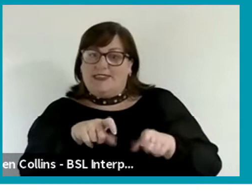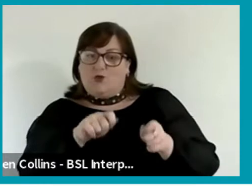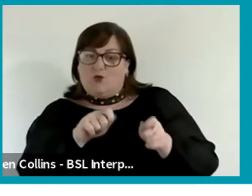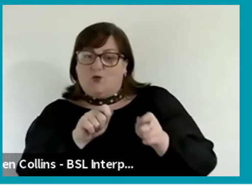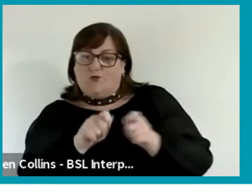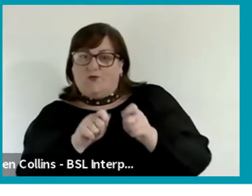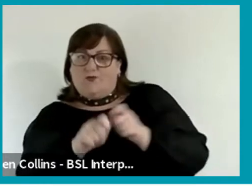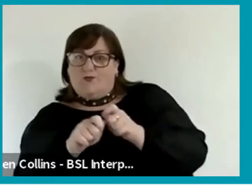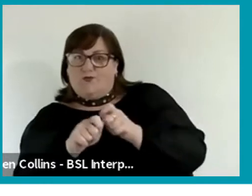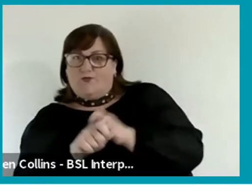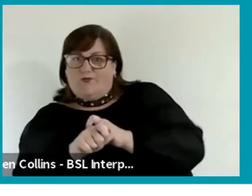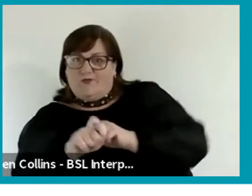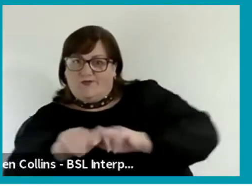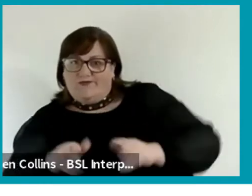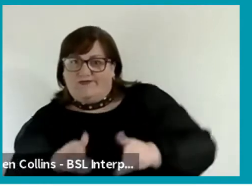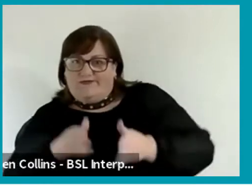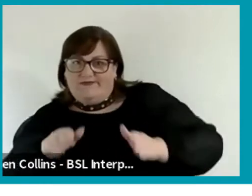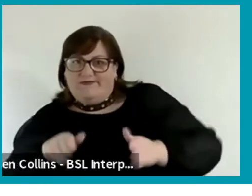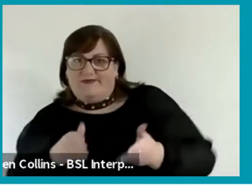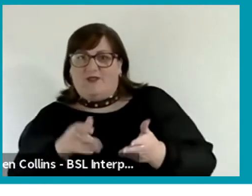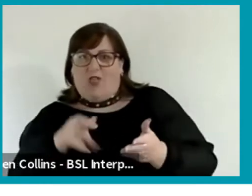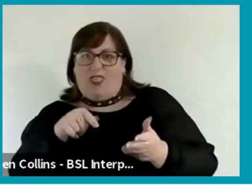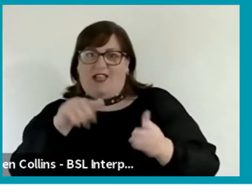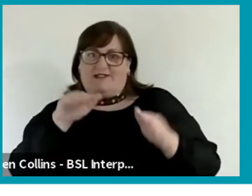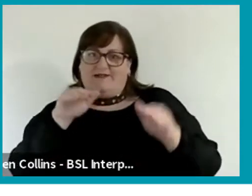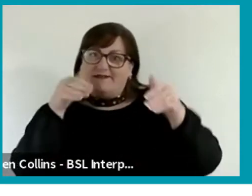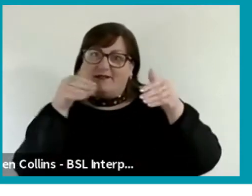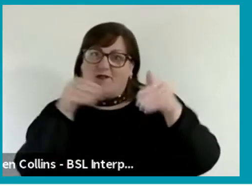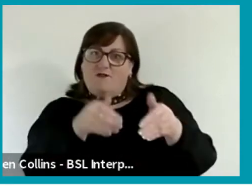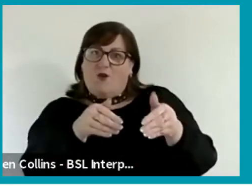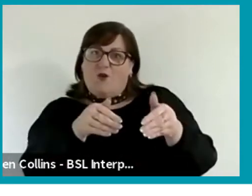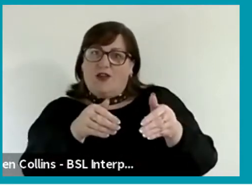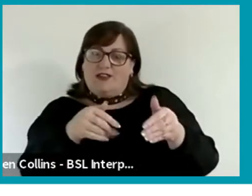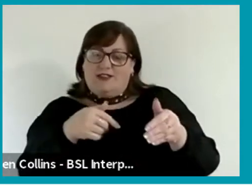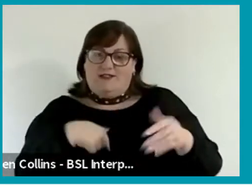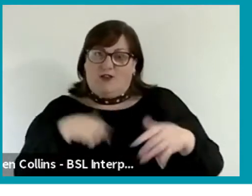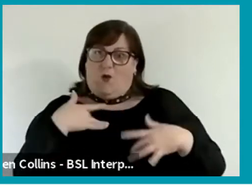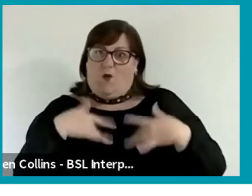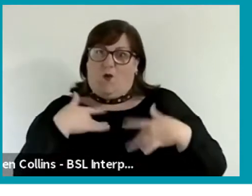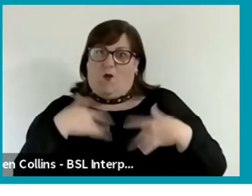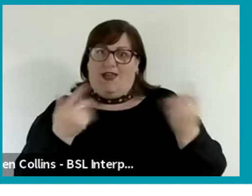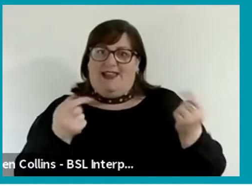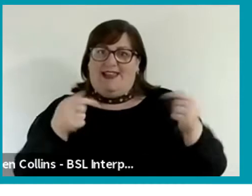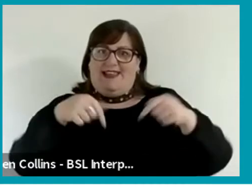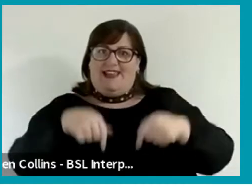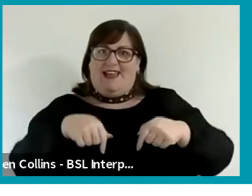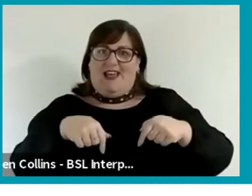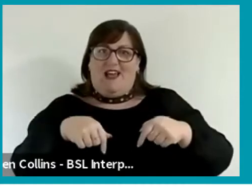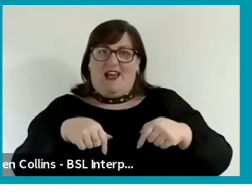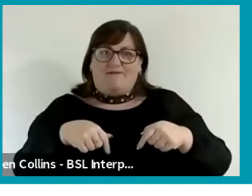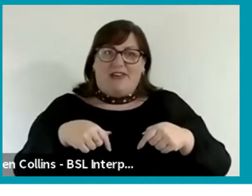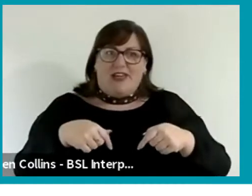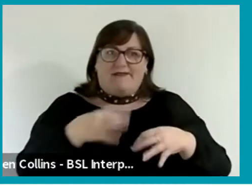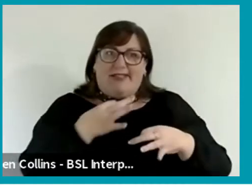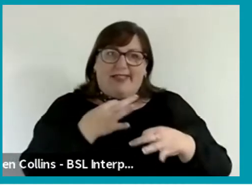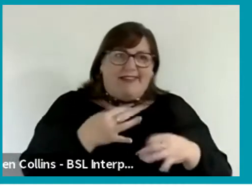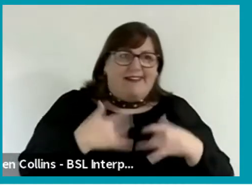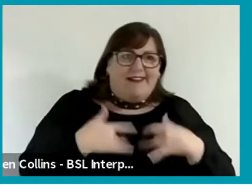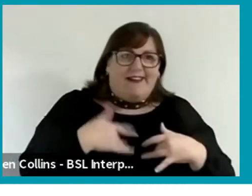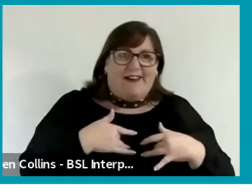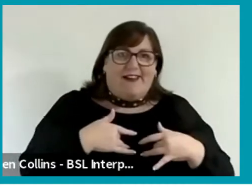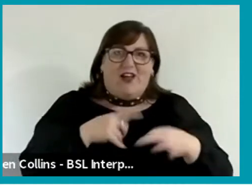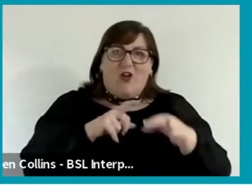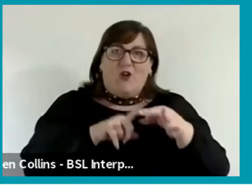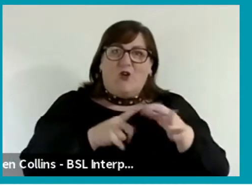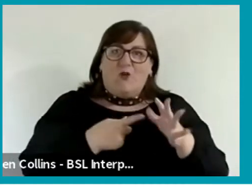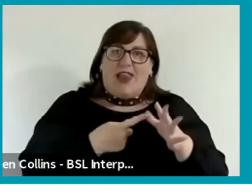focus for us. So I'm really excited to be here and look forward to some of the Q&A sessions later. Fantastic,